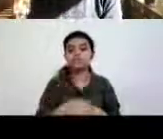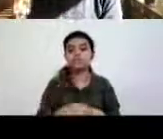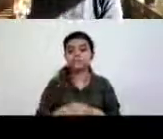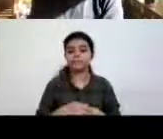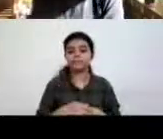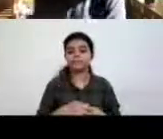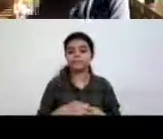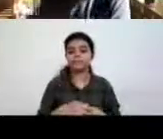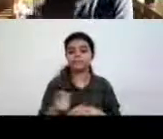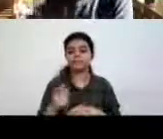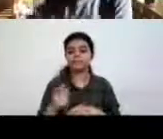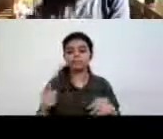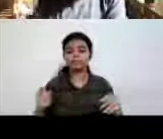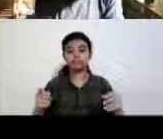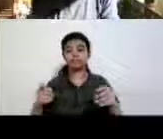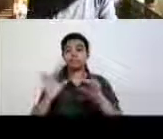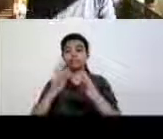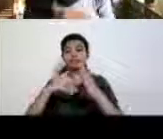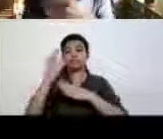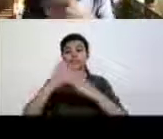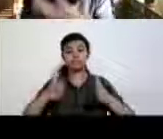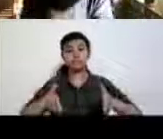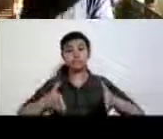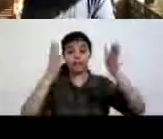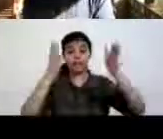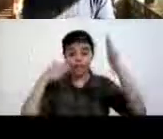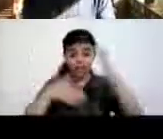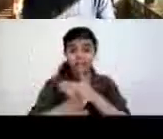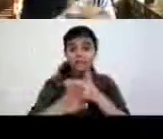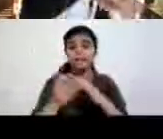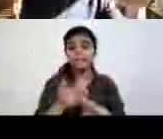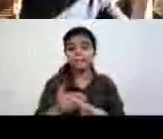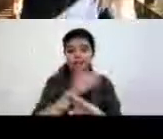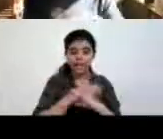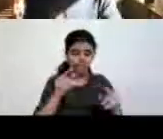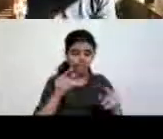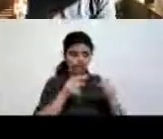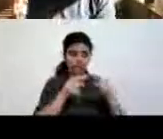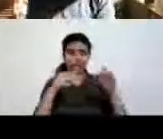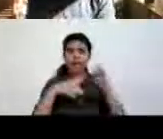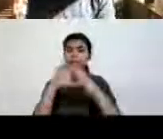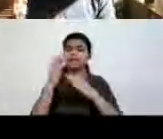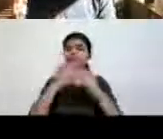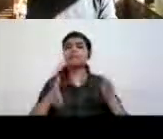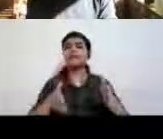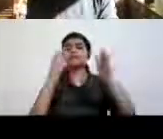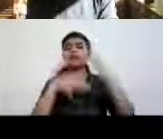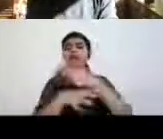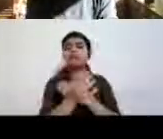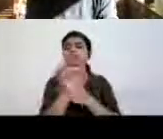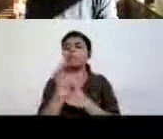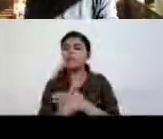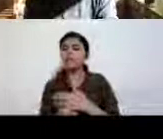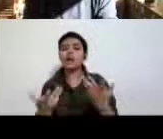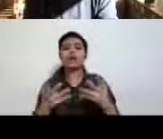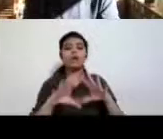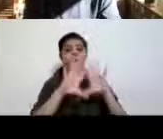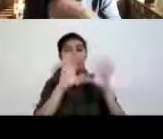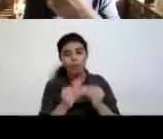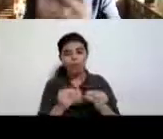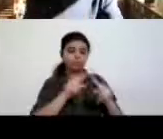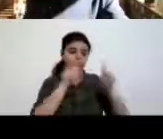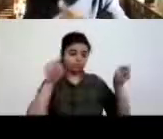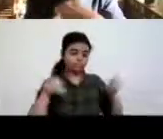of overview informations on the architecture, on the different levels of the museum and so on. And from